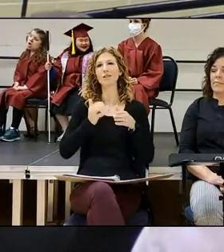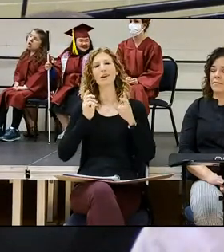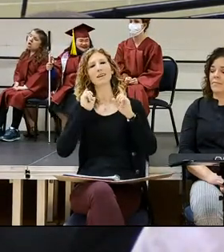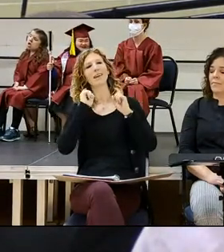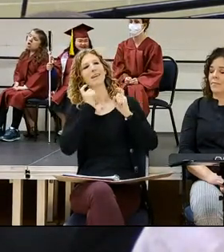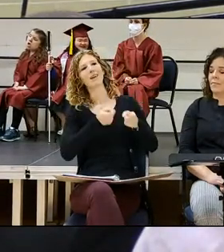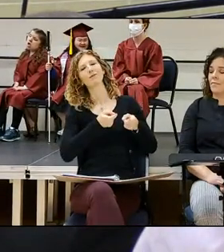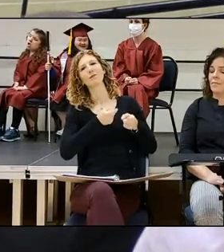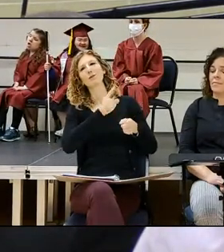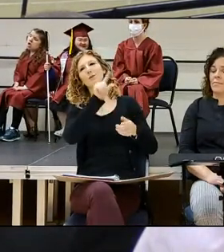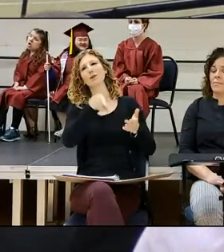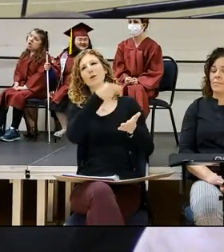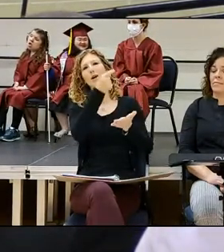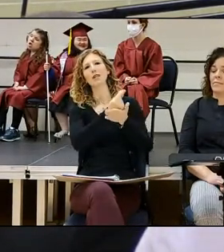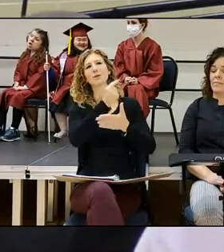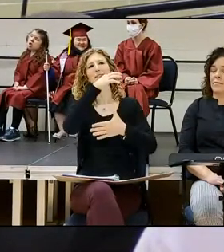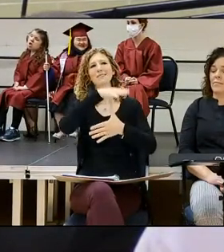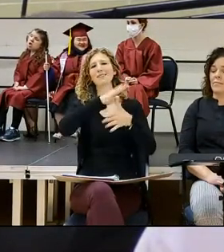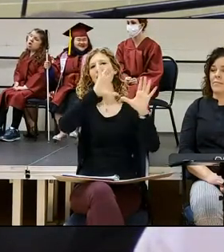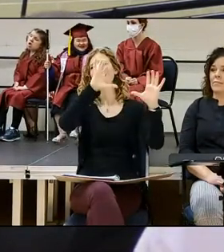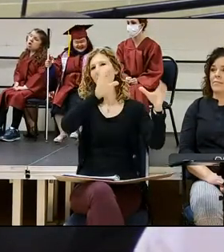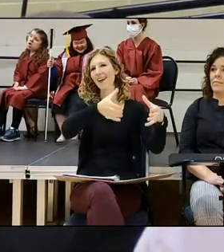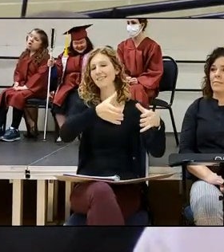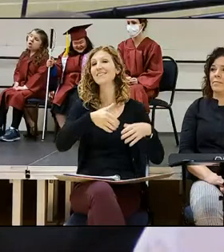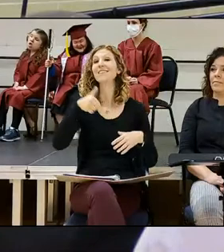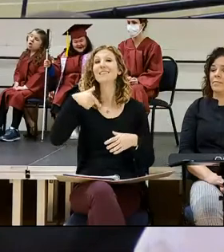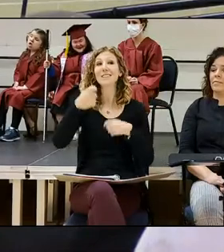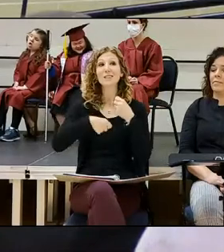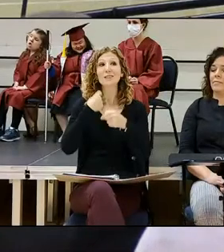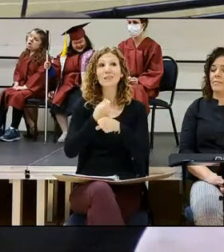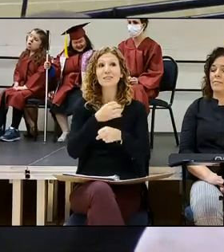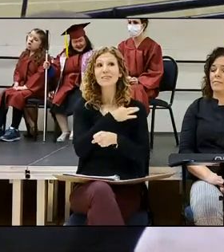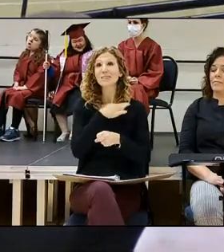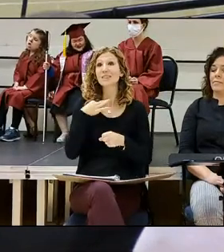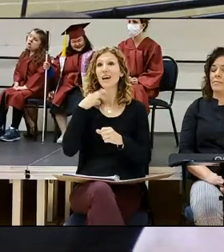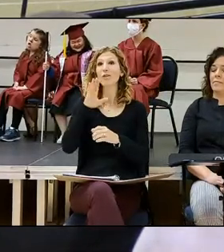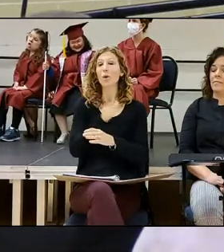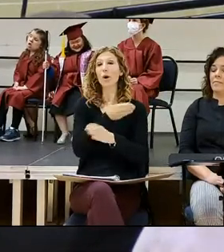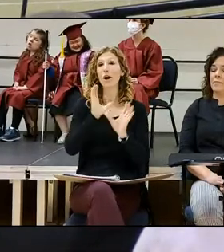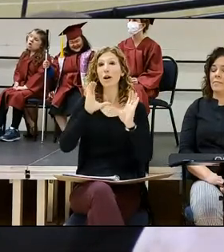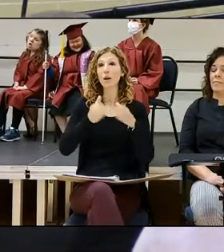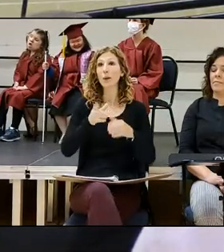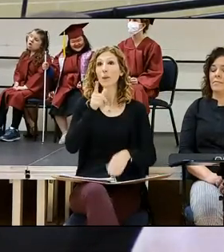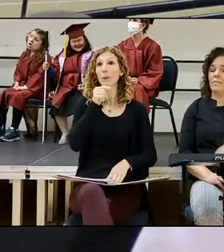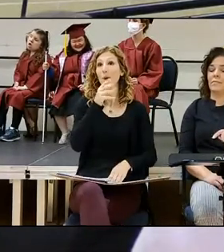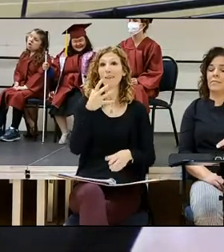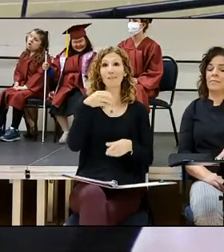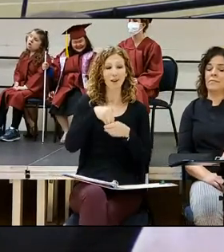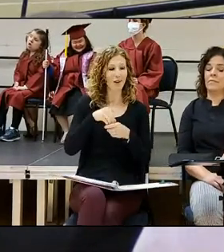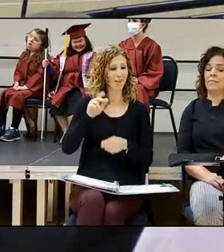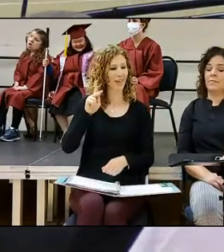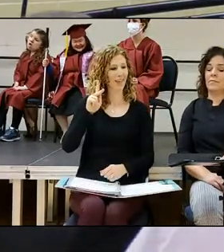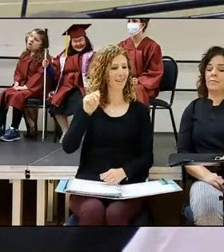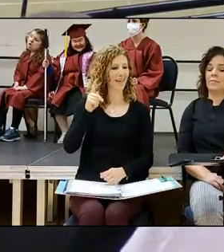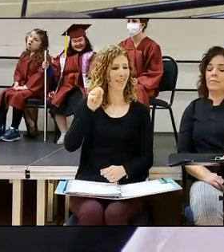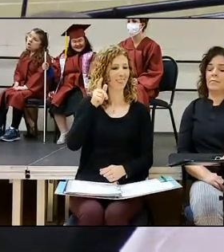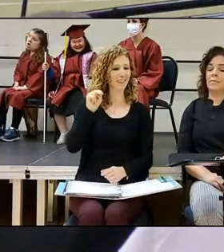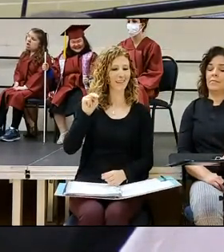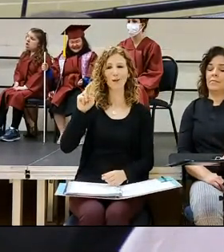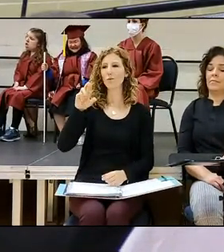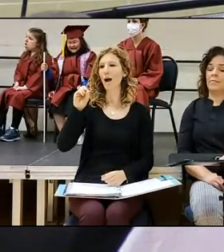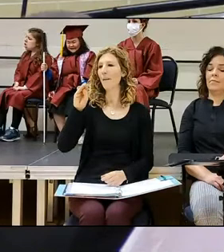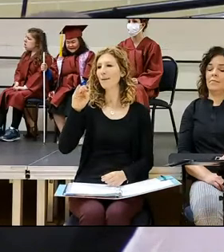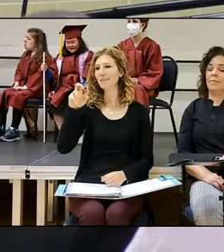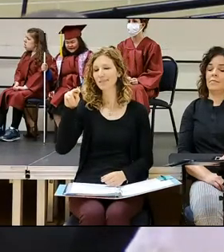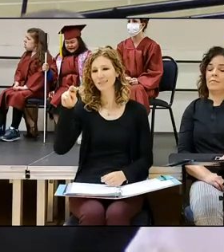our graduating seniors. So this year's staff choir is comprised of Kathleen Robinson, Scott Berlin,